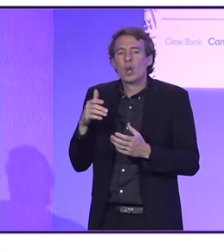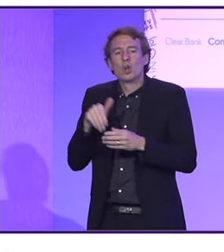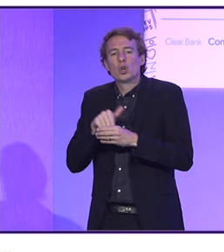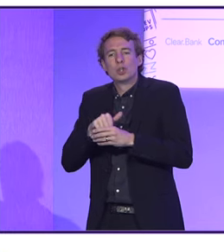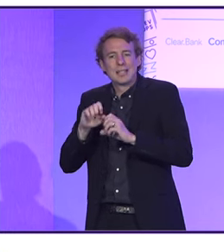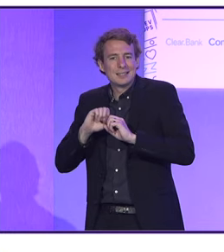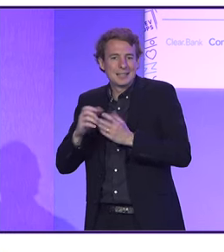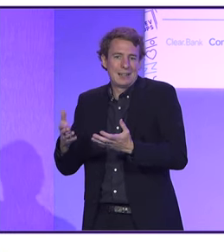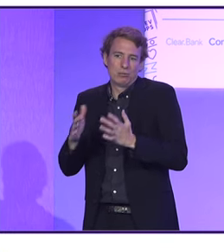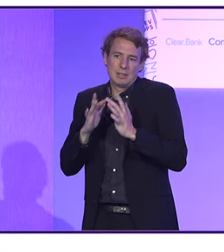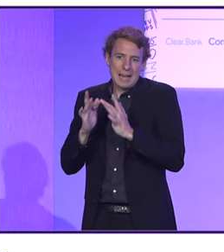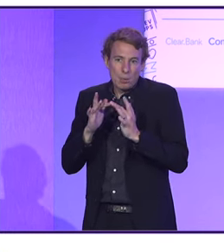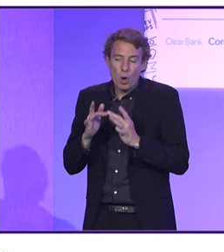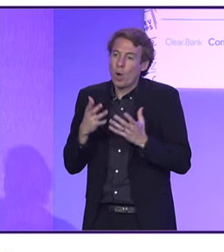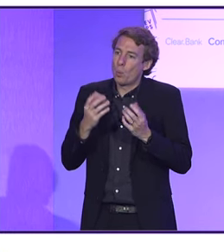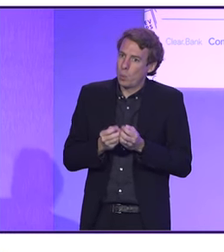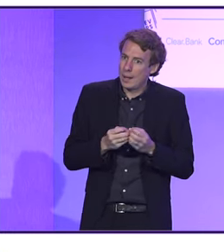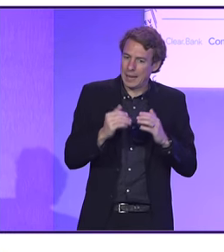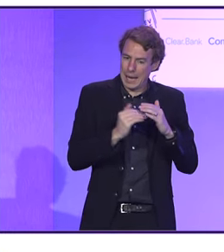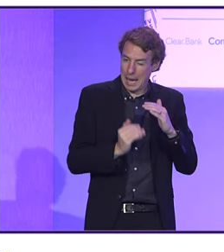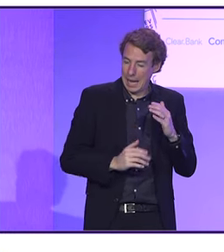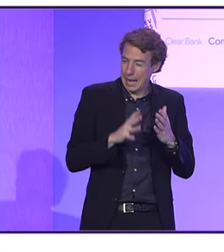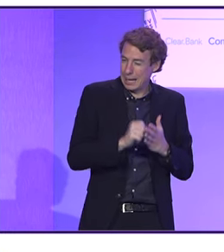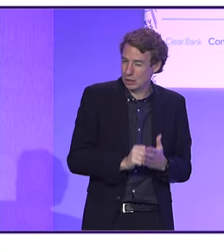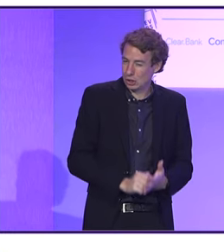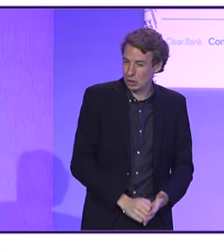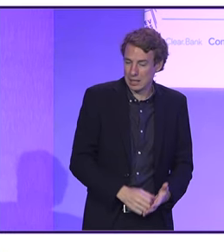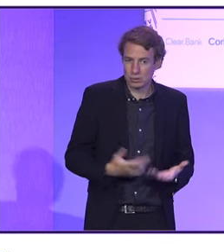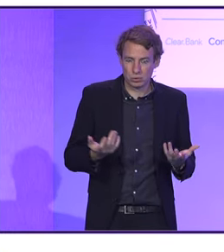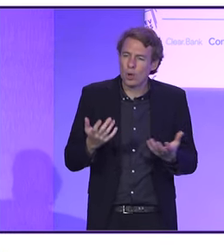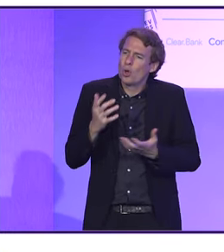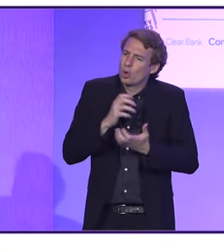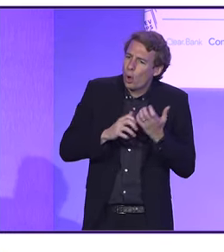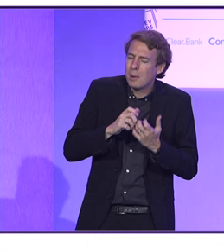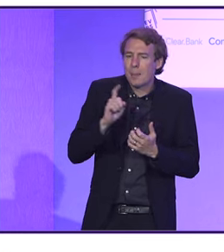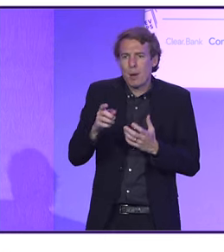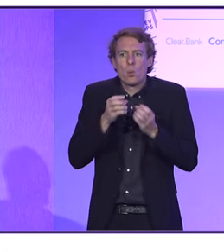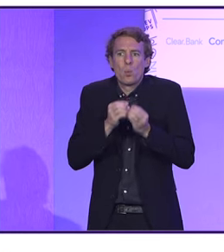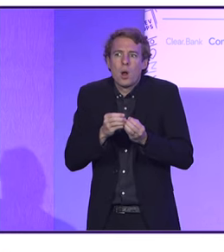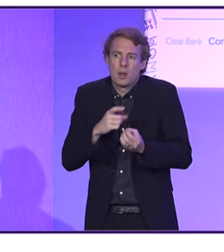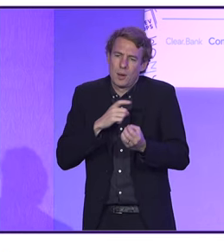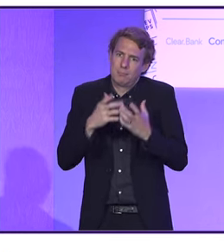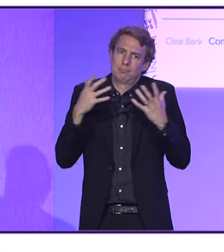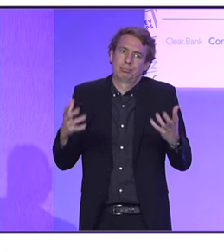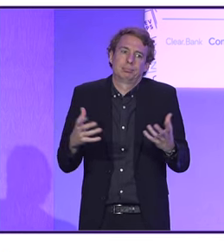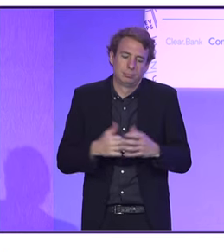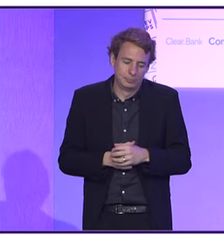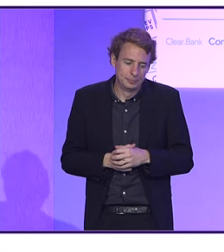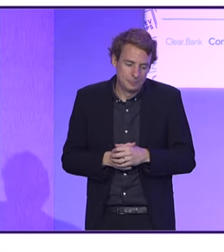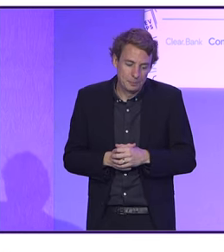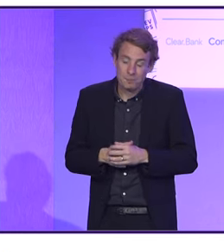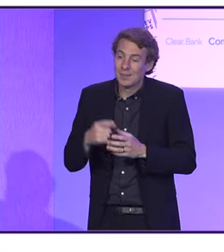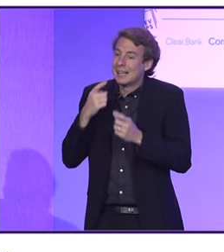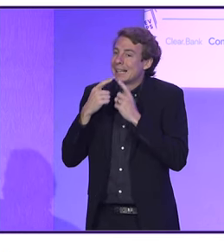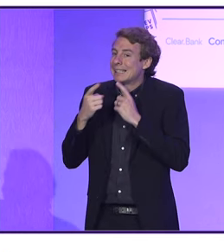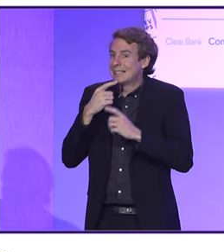of caching within the infrastructure. A little bit of complexity, but definitely worth it for the scale. Databases. Even